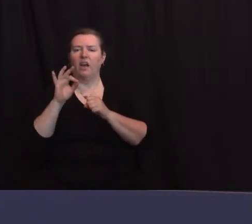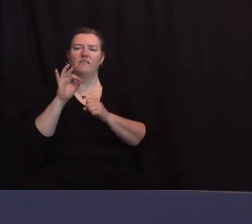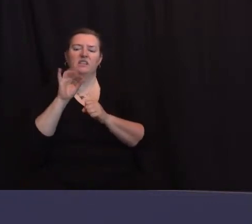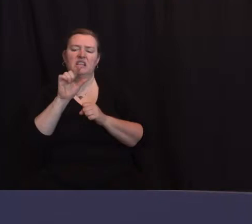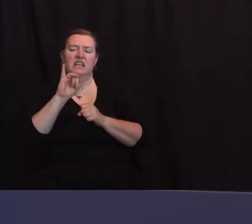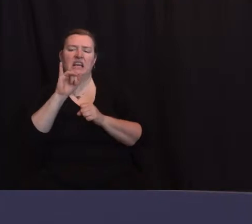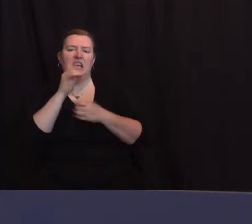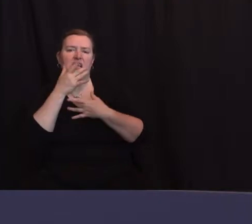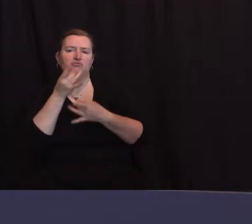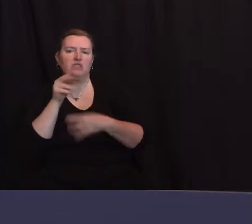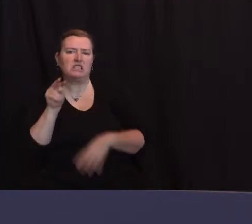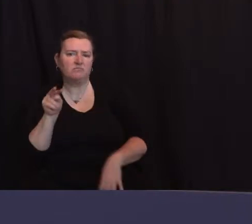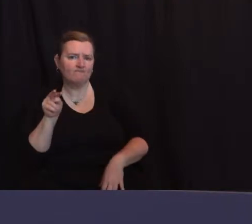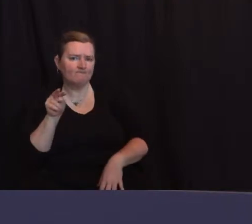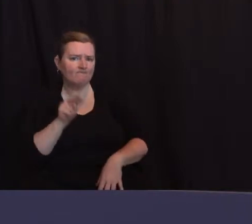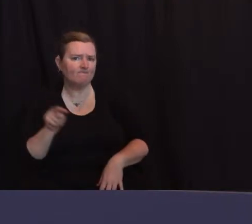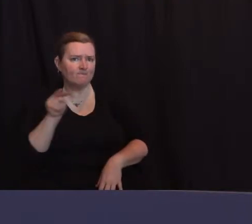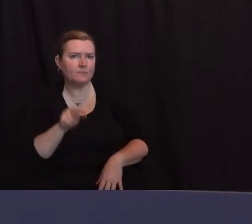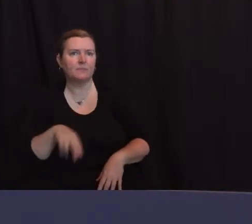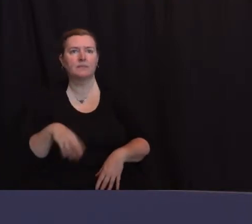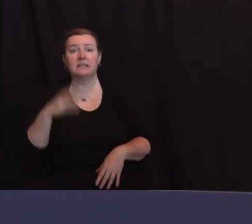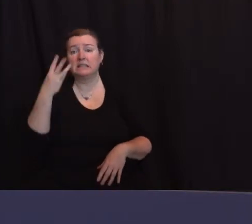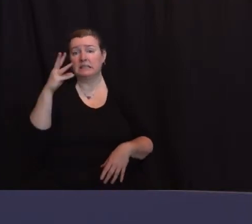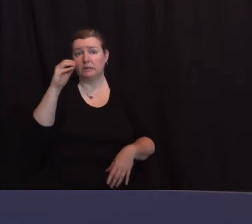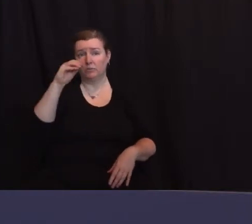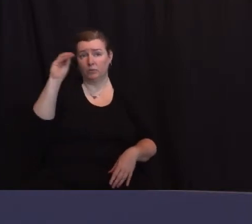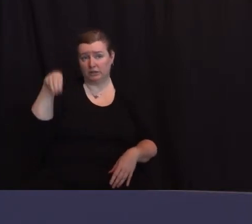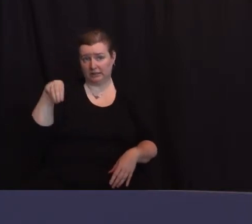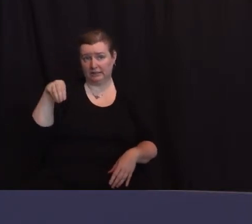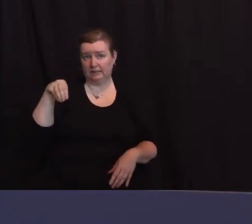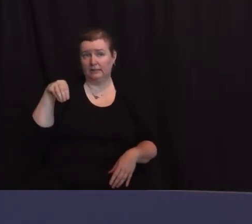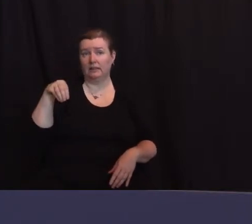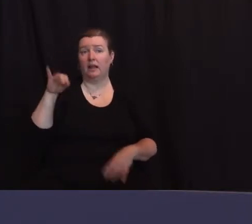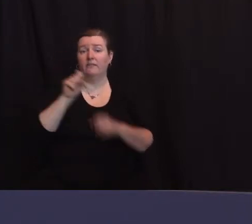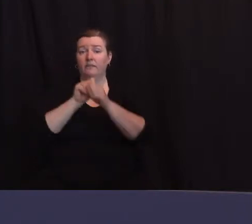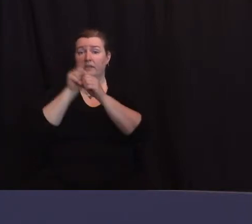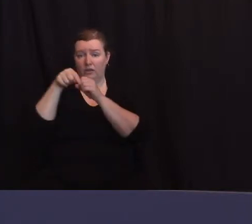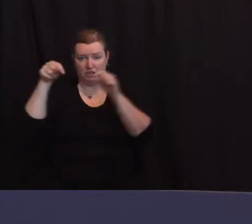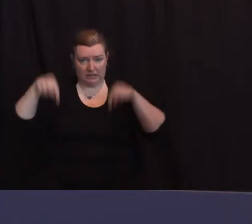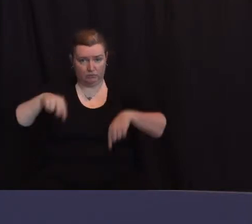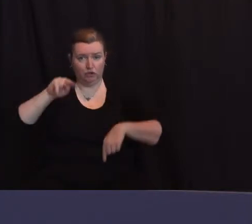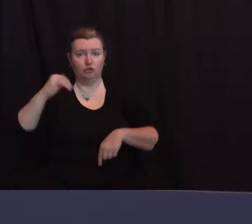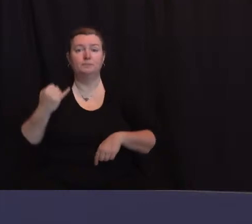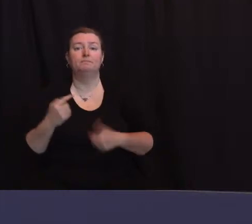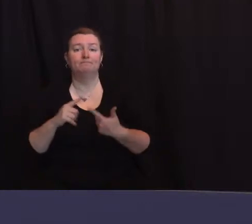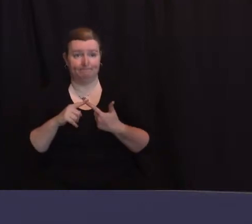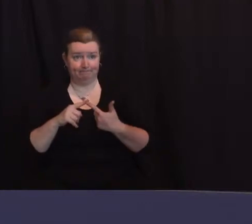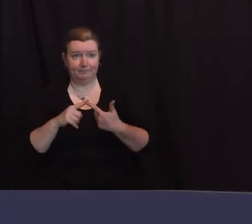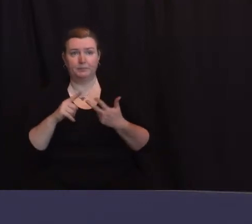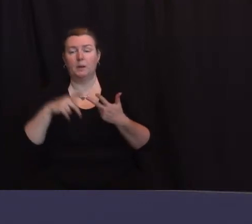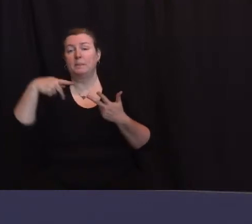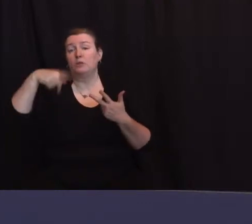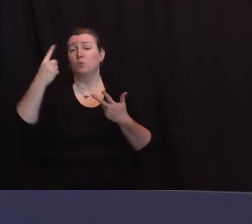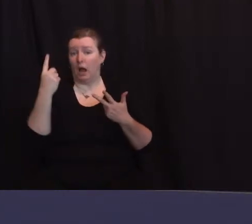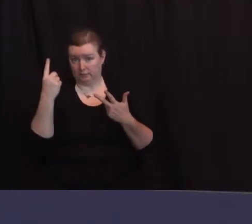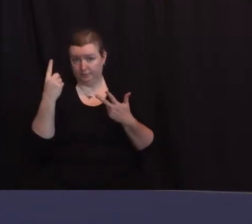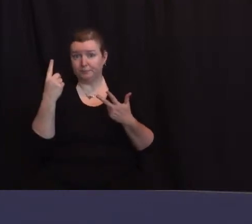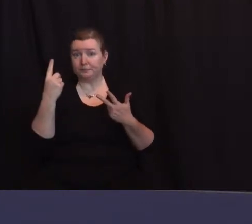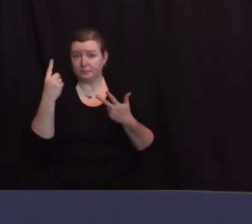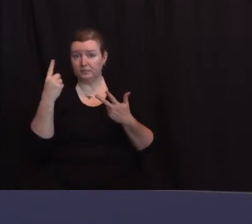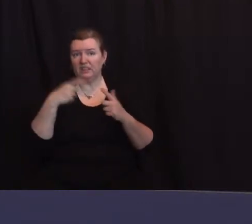It represents 16% of the variants identified in our state. P1, which originated in